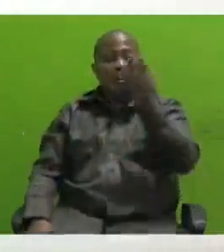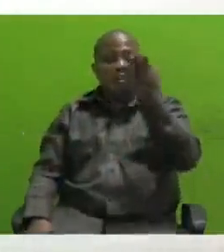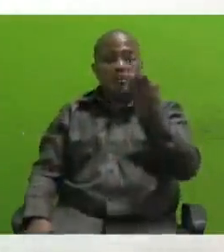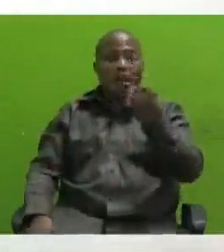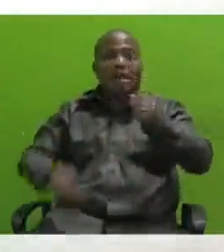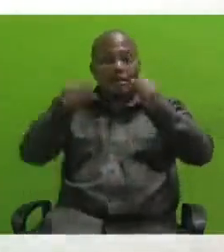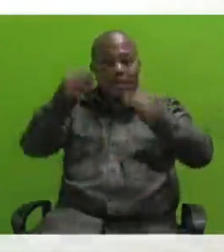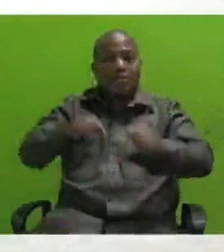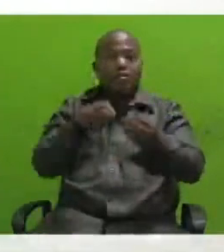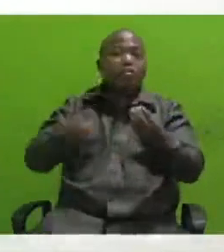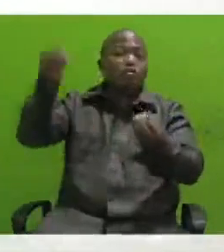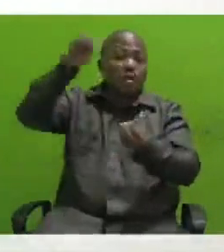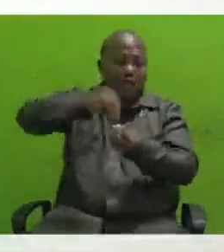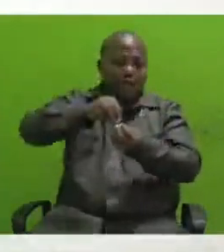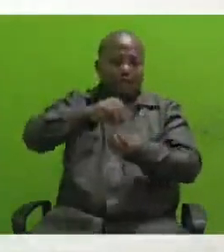25.